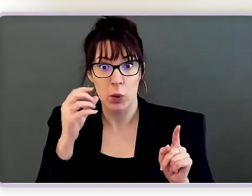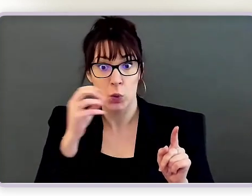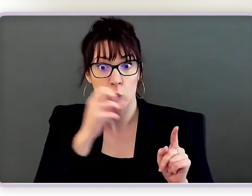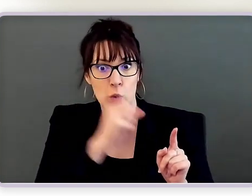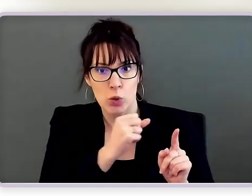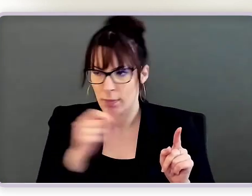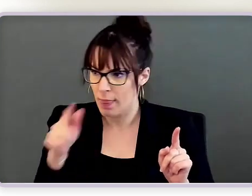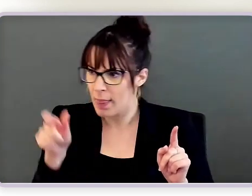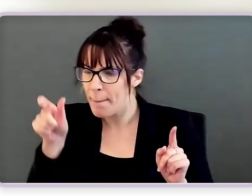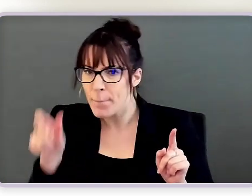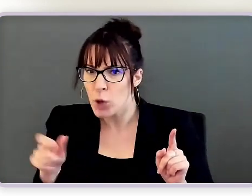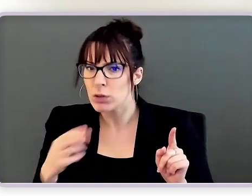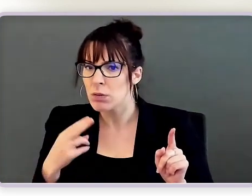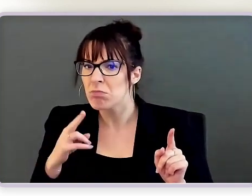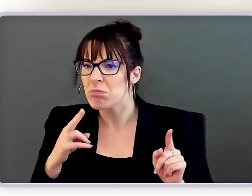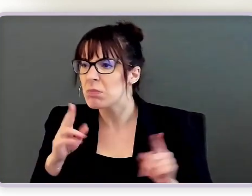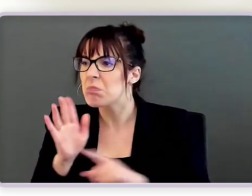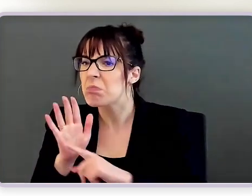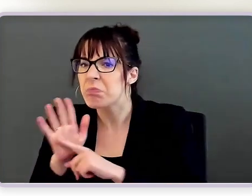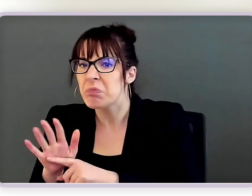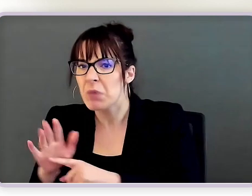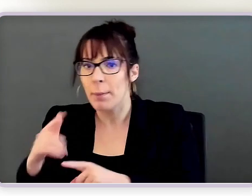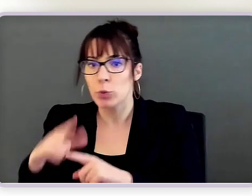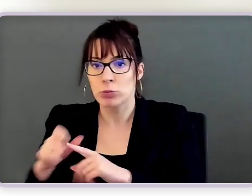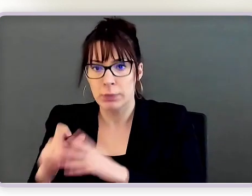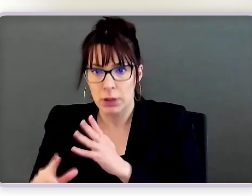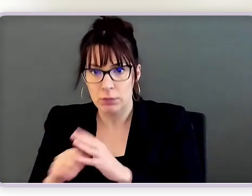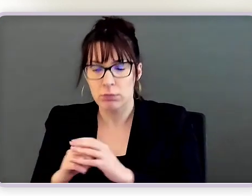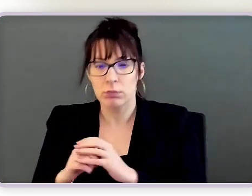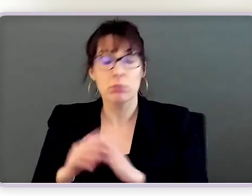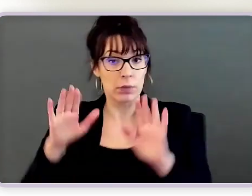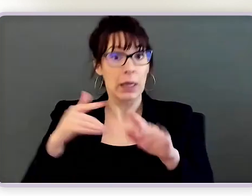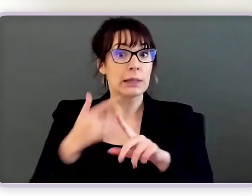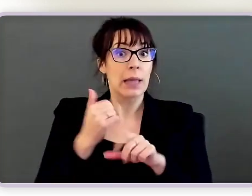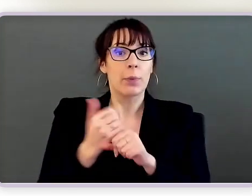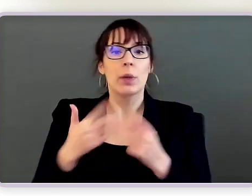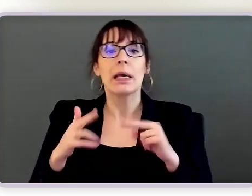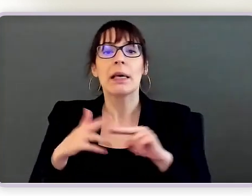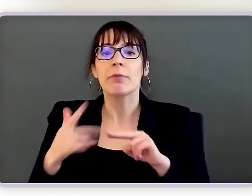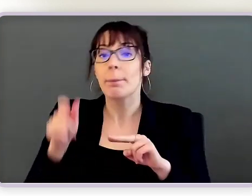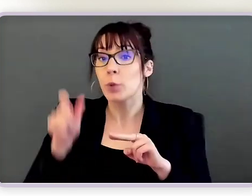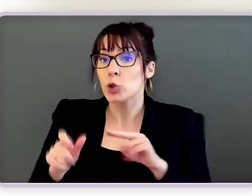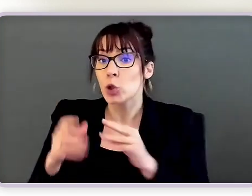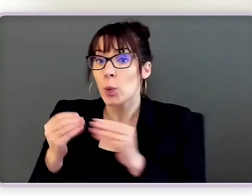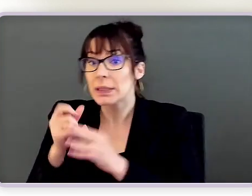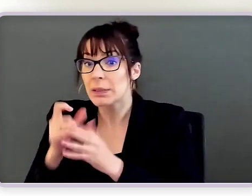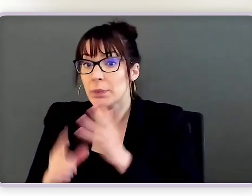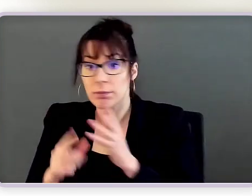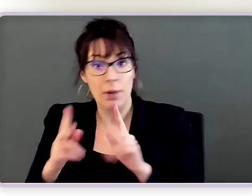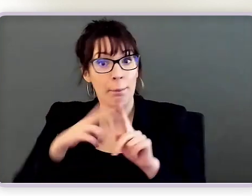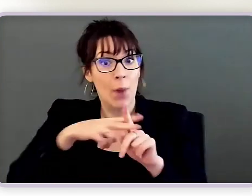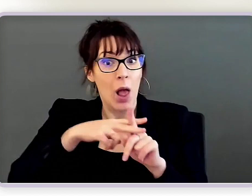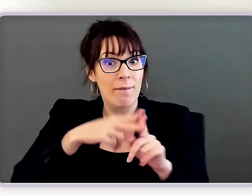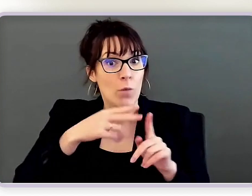So, for example, they applied for a job and didn't get it because they disclosed they had bipolar